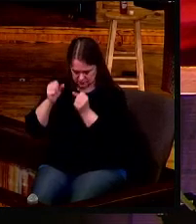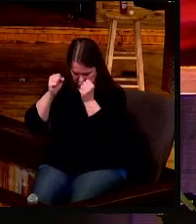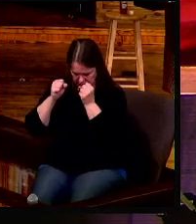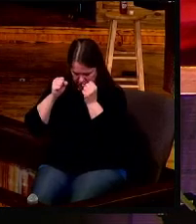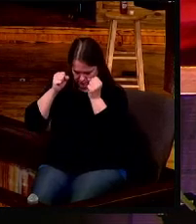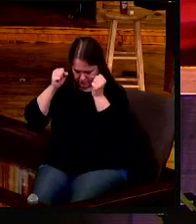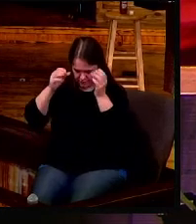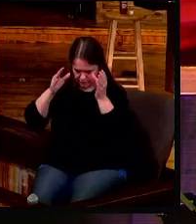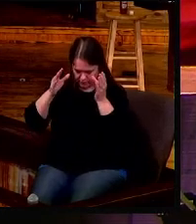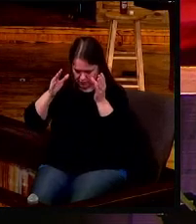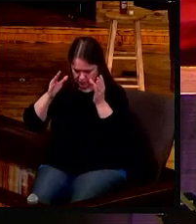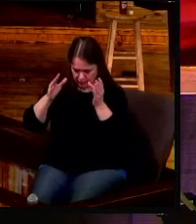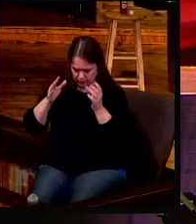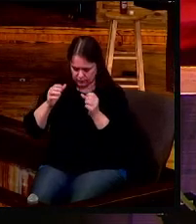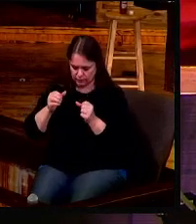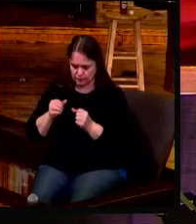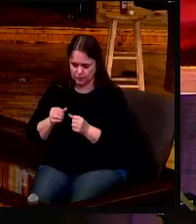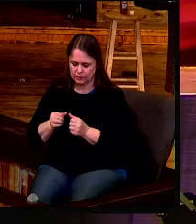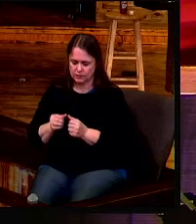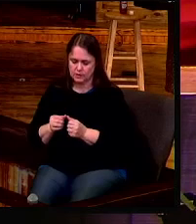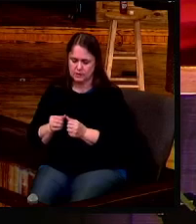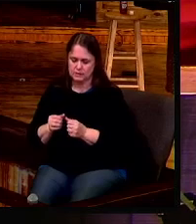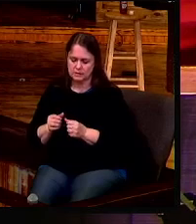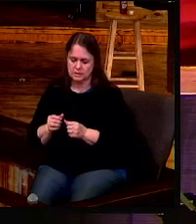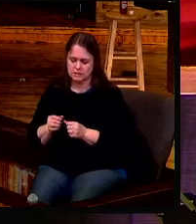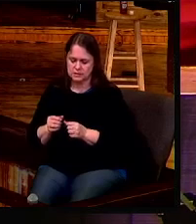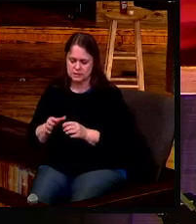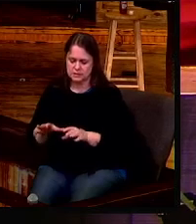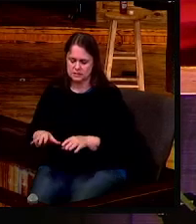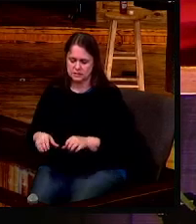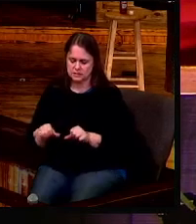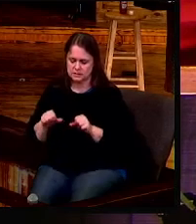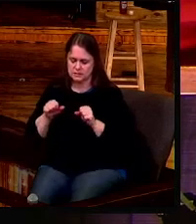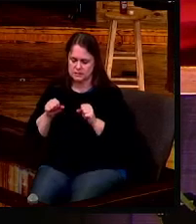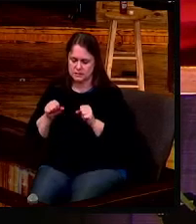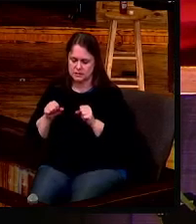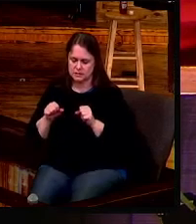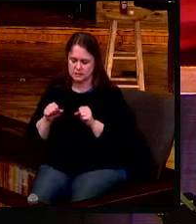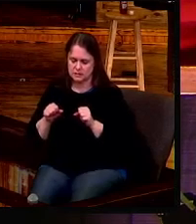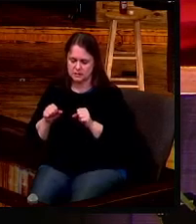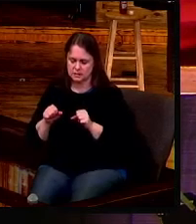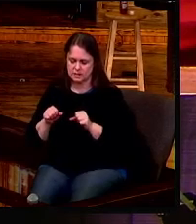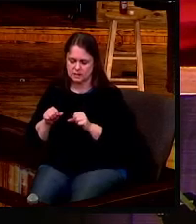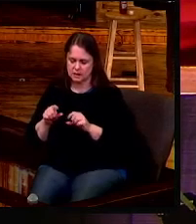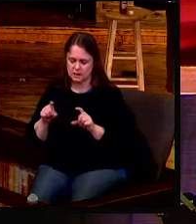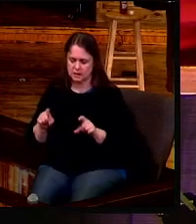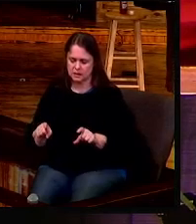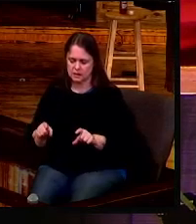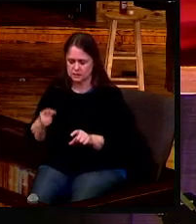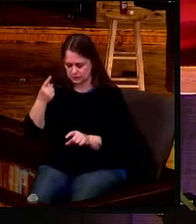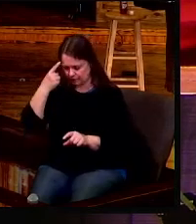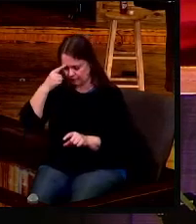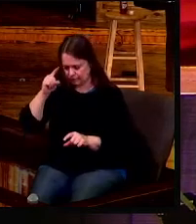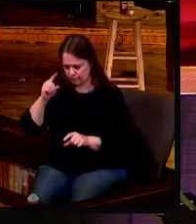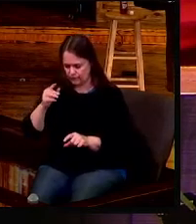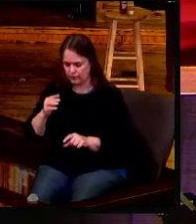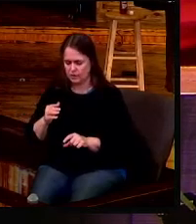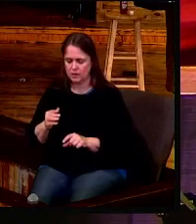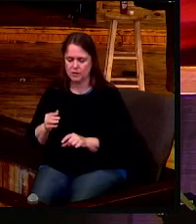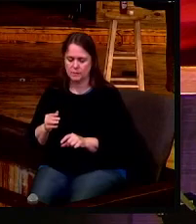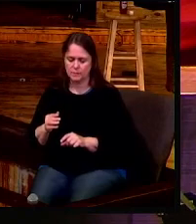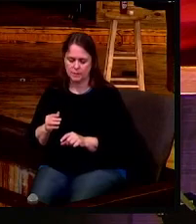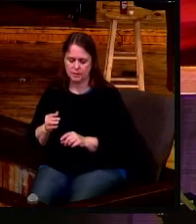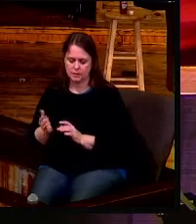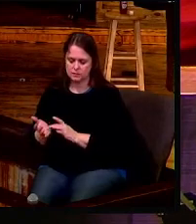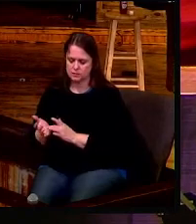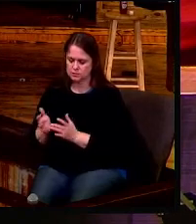He was about to go to his death, be crucified on the cross for you and I, and he asked the Lord to